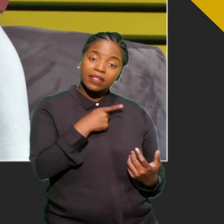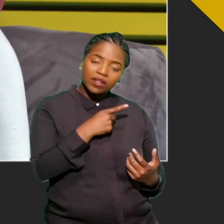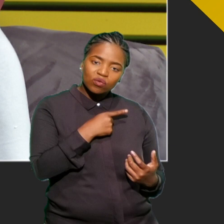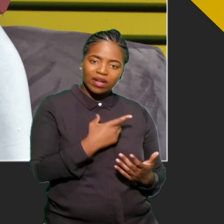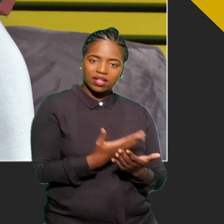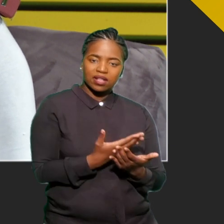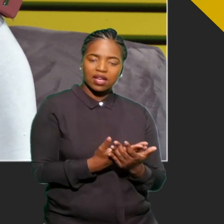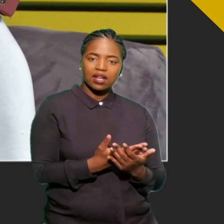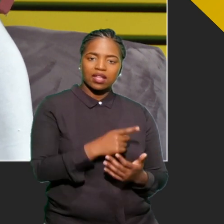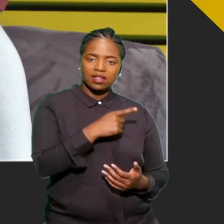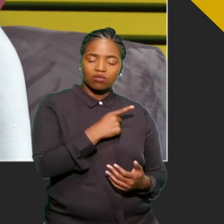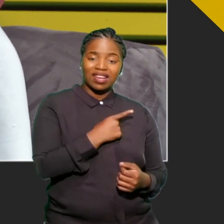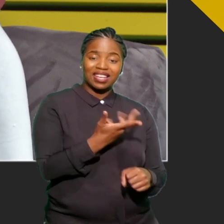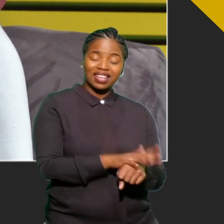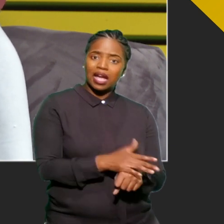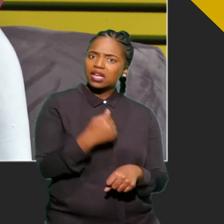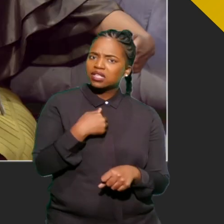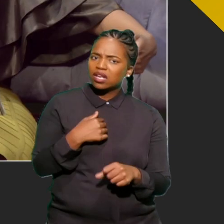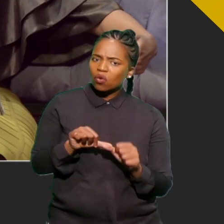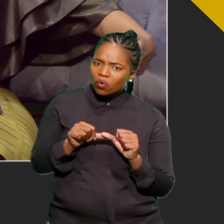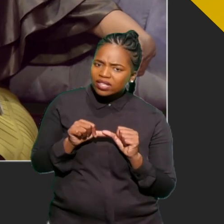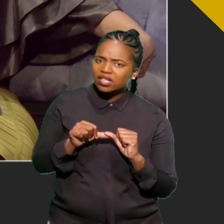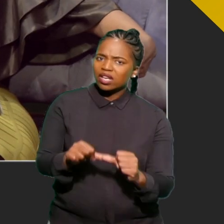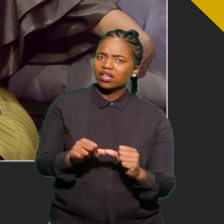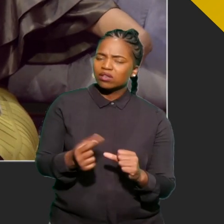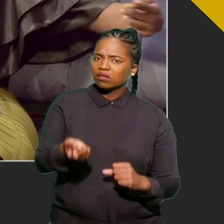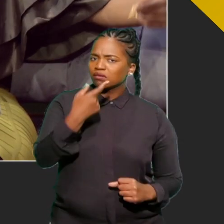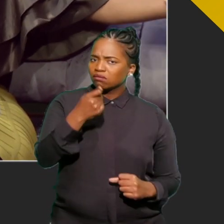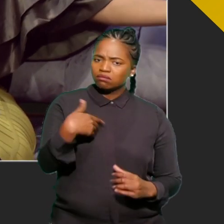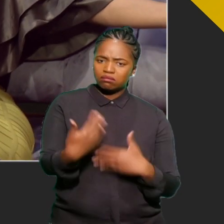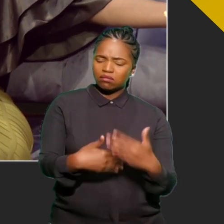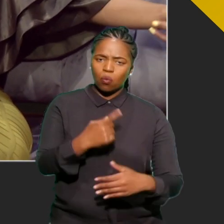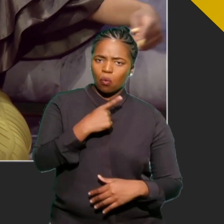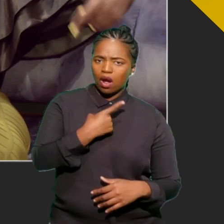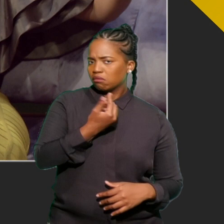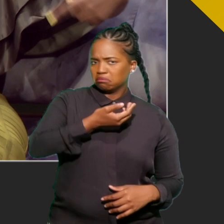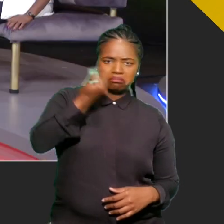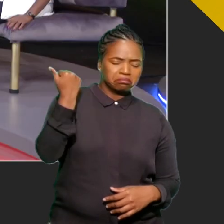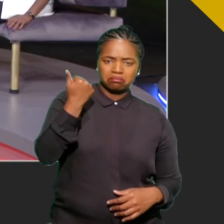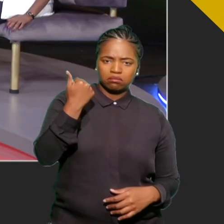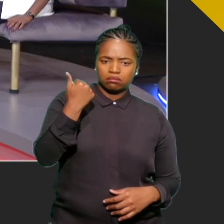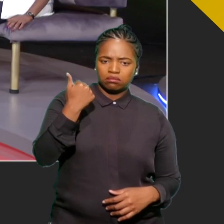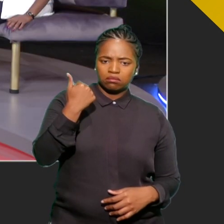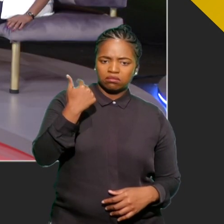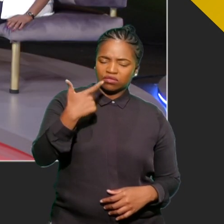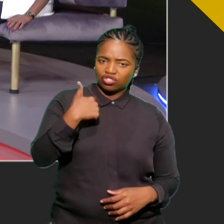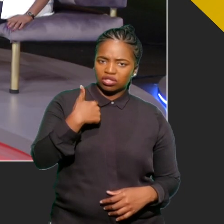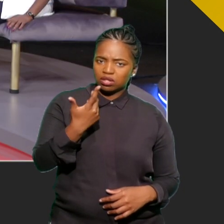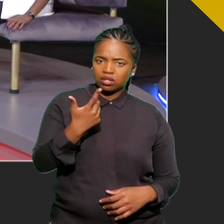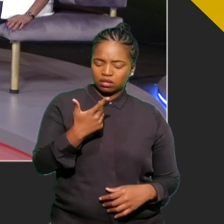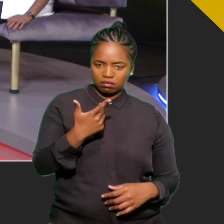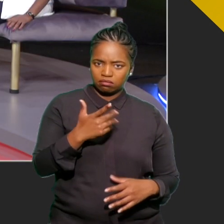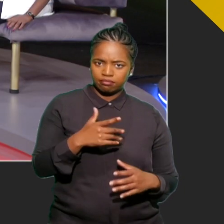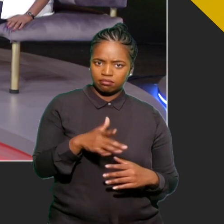into mortality. And she continued to use prevention because she's saying that she prevented over the